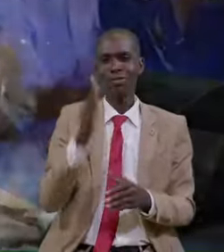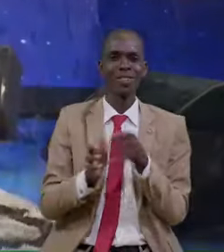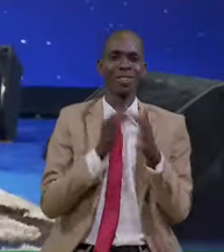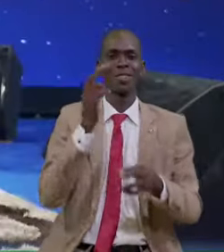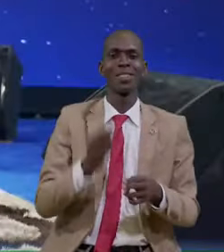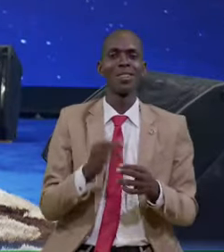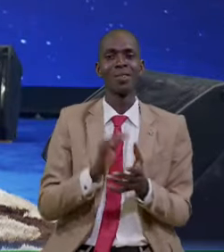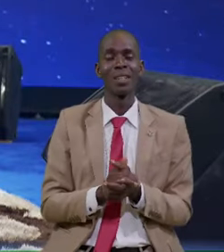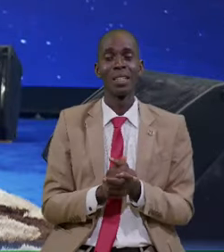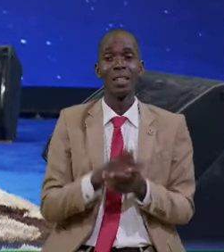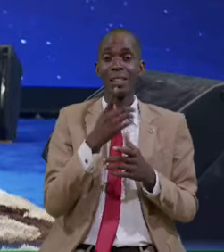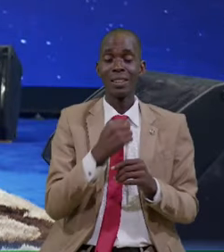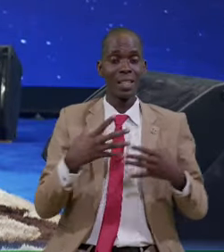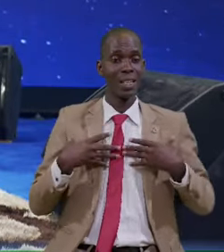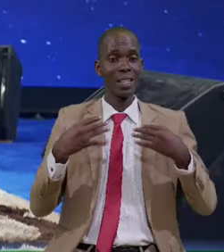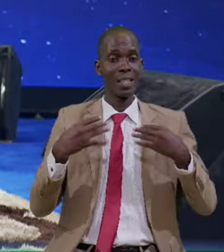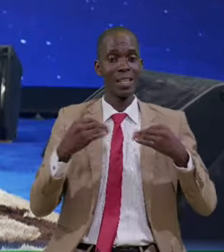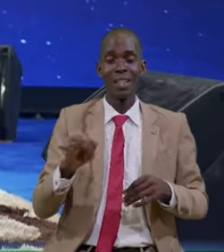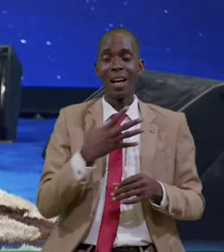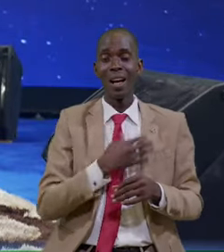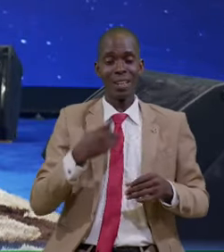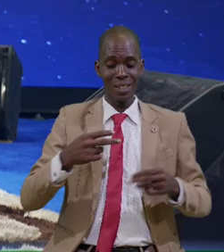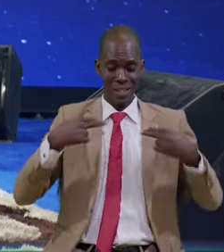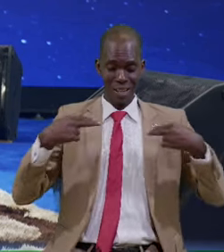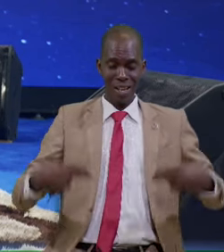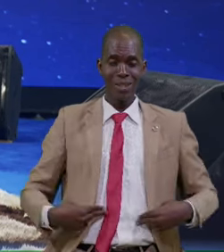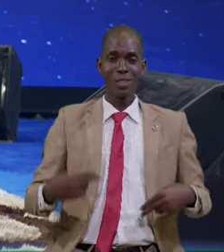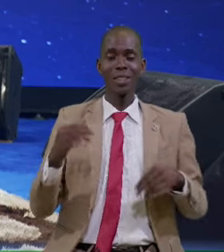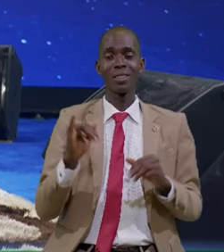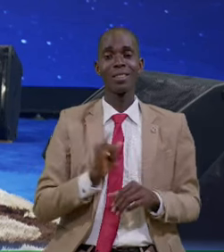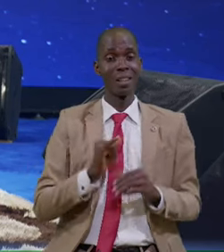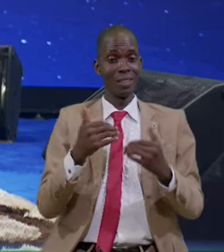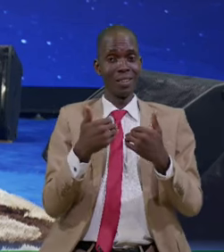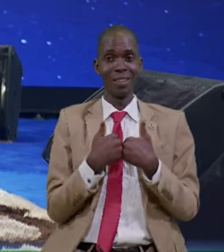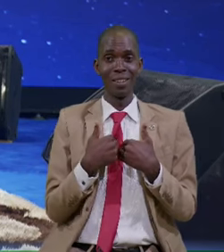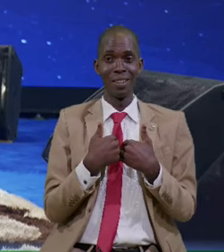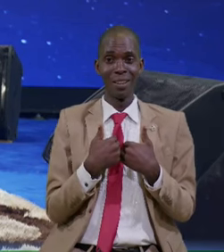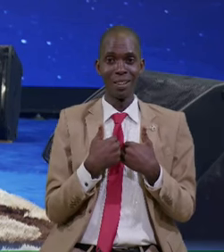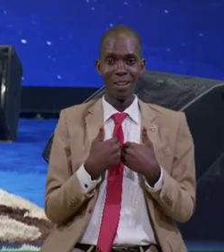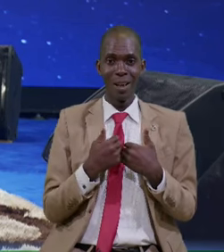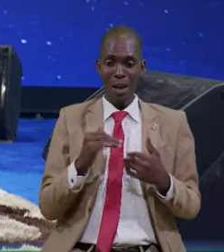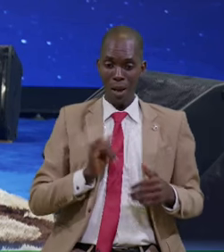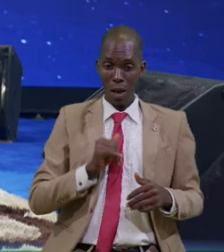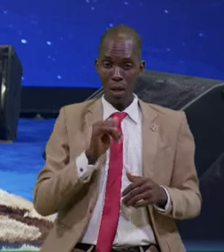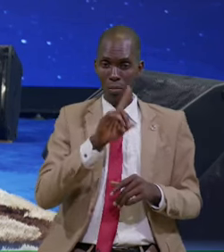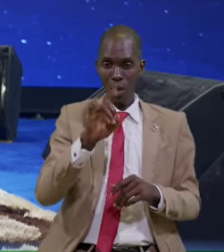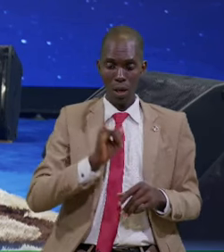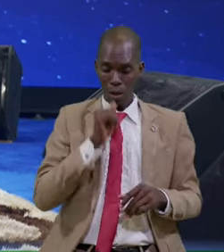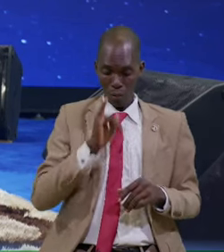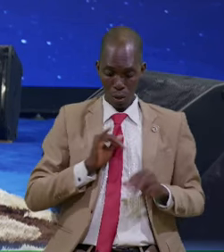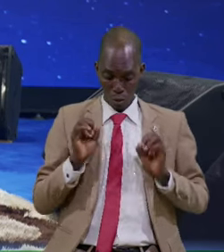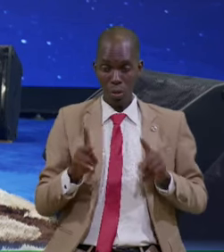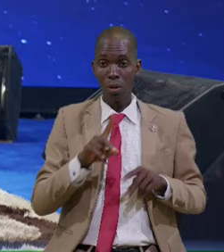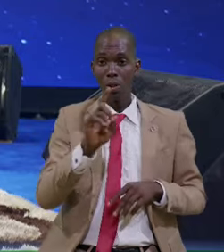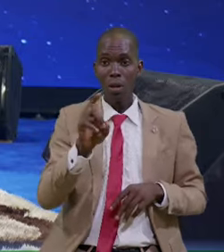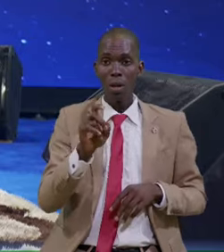The healing and the health I have. Am I well? Am I